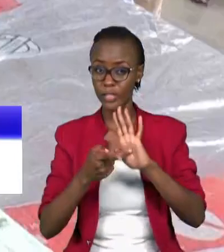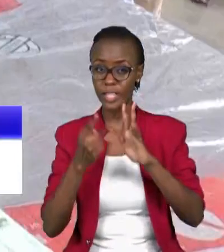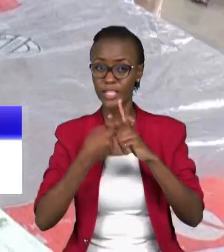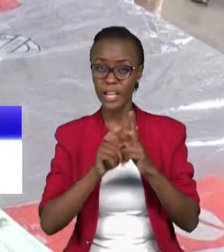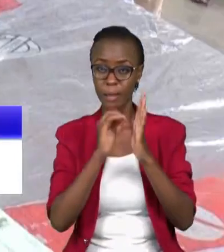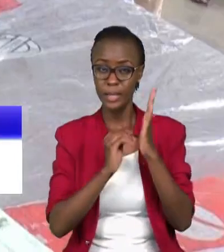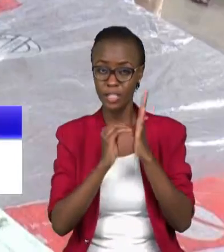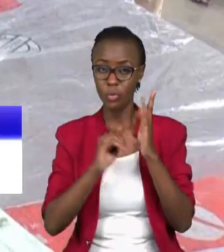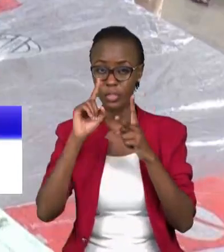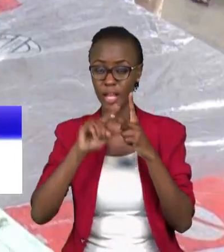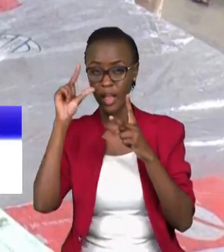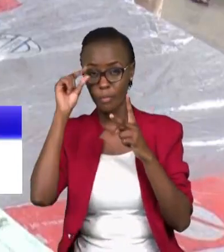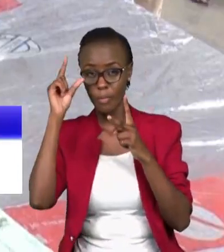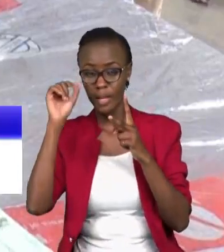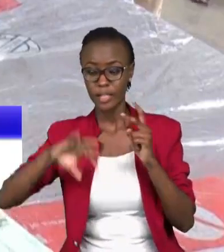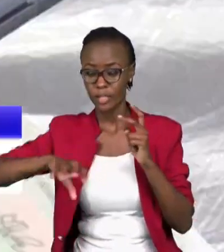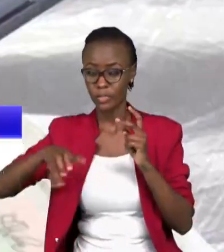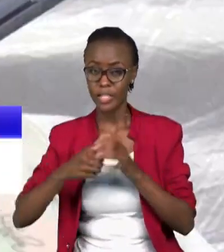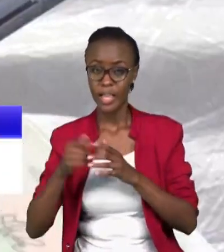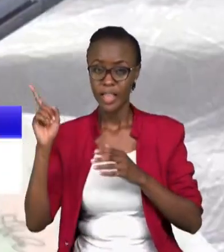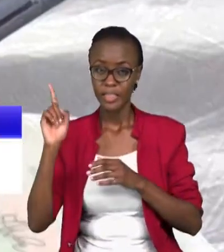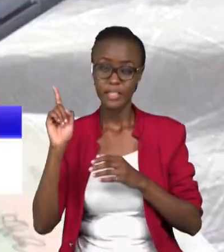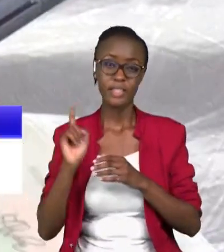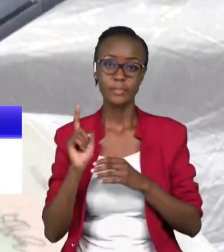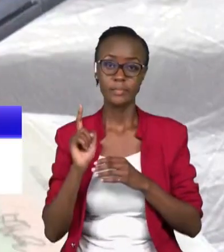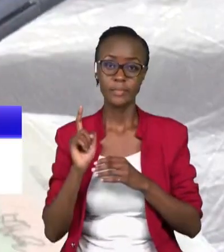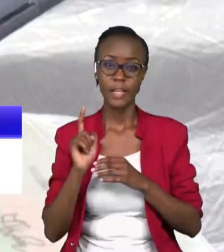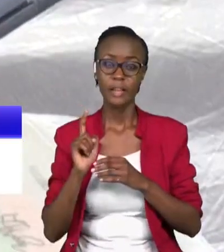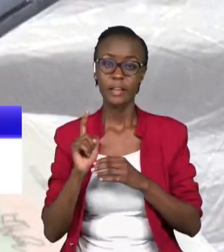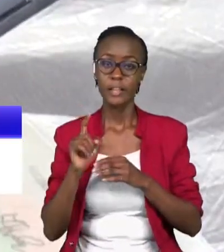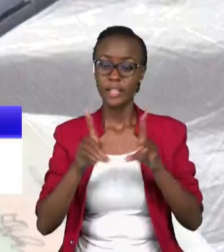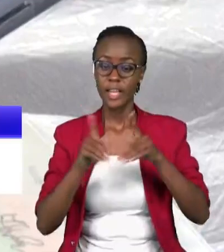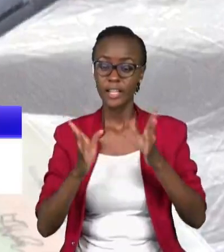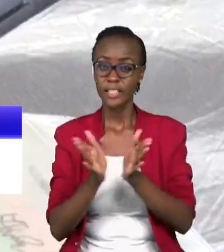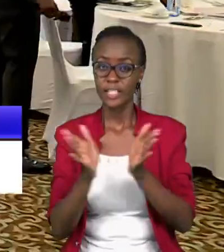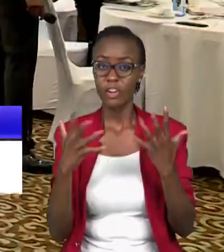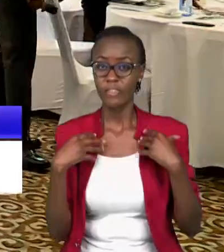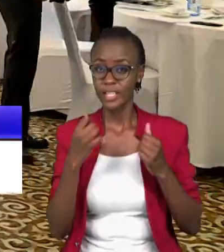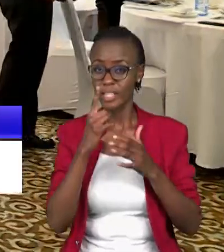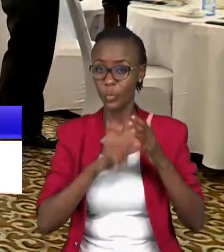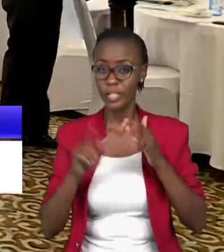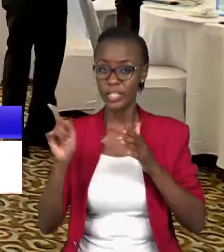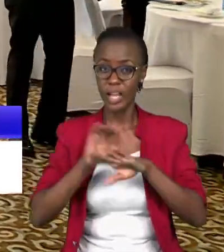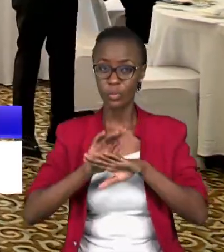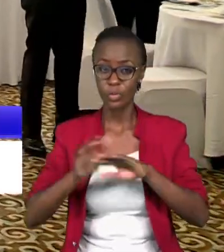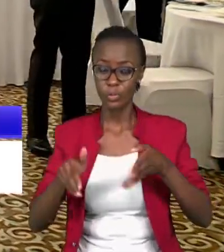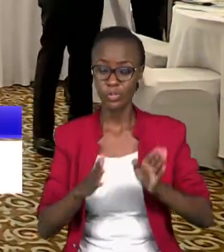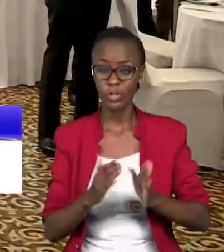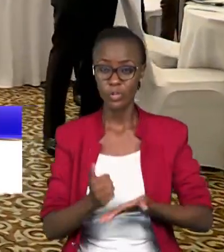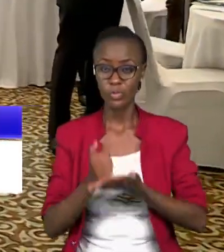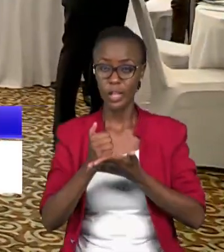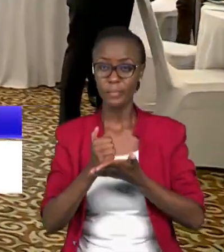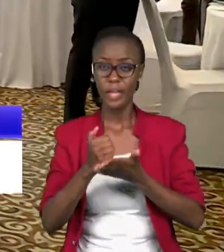and Mombasa counties, Dr. Patrick Amoth, Director General of Health, states that this is a field with opportunities of improving